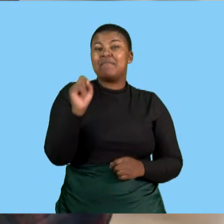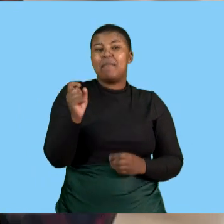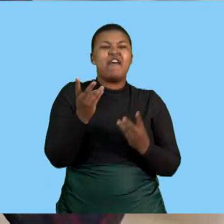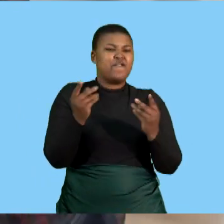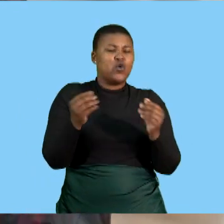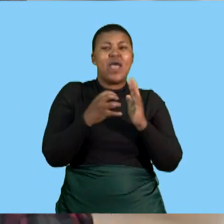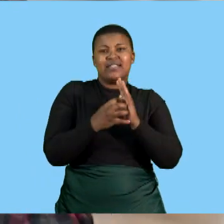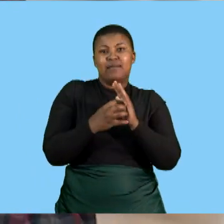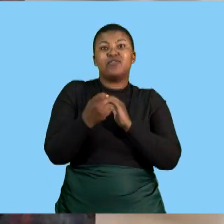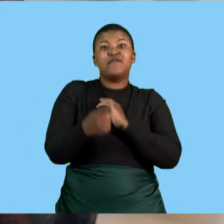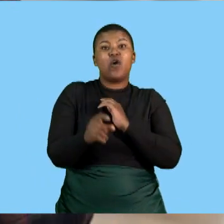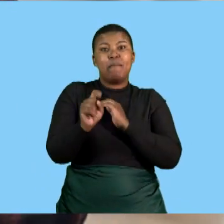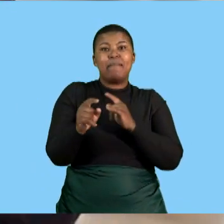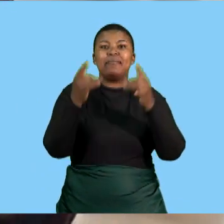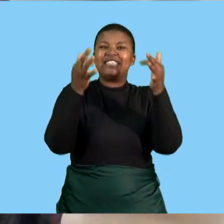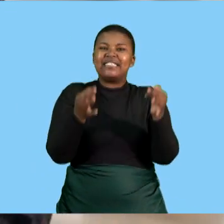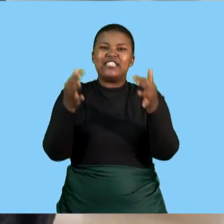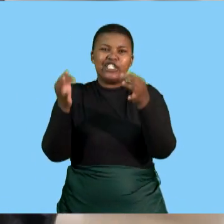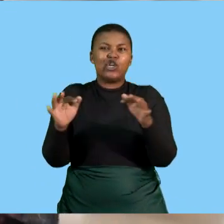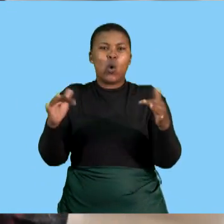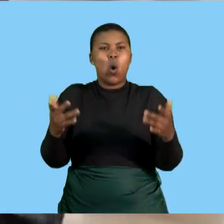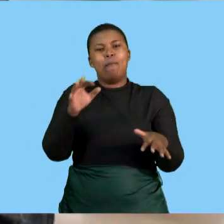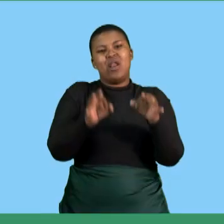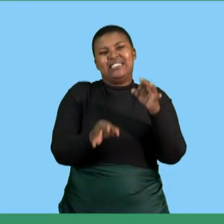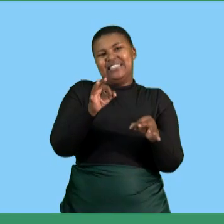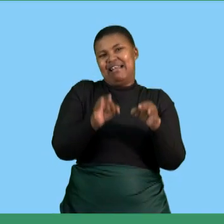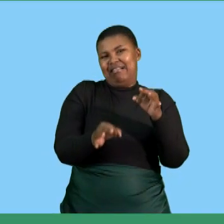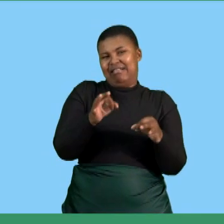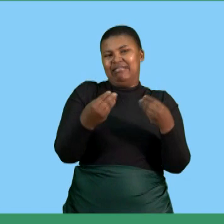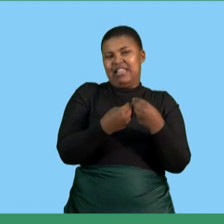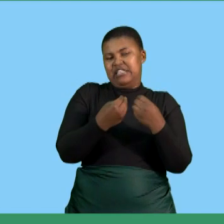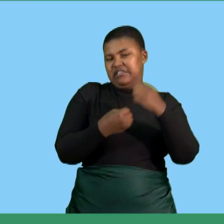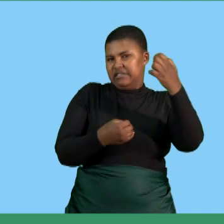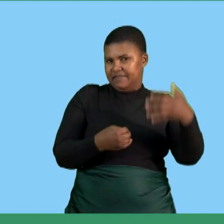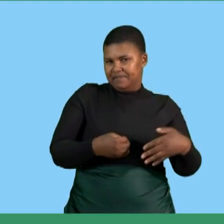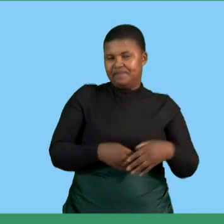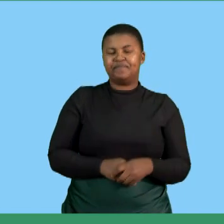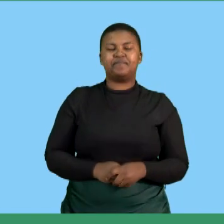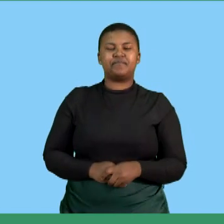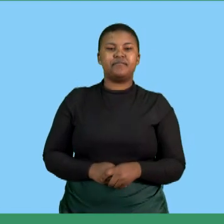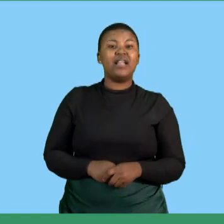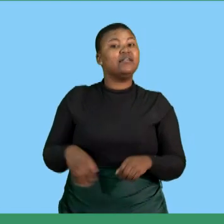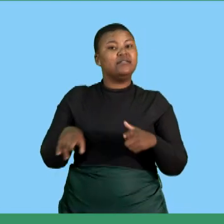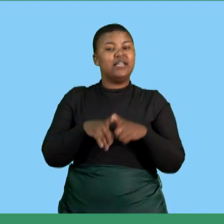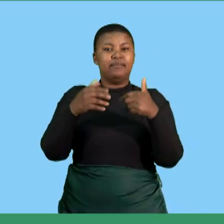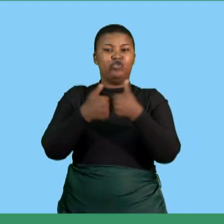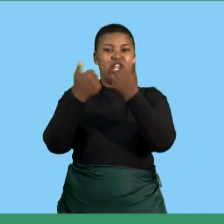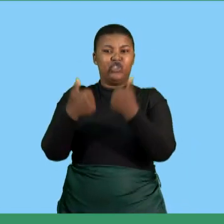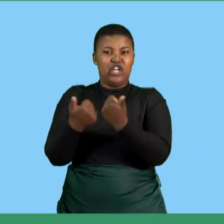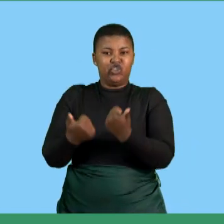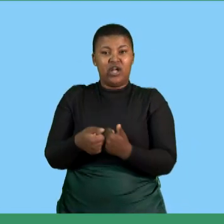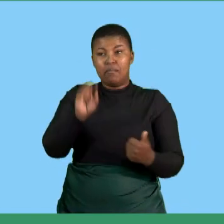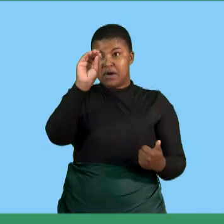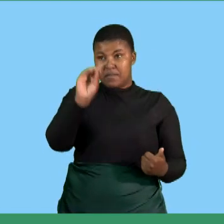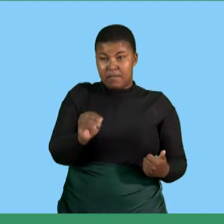a few examples of decisions or political environmental factors rather, and the challenges